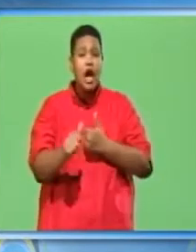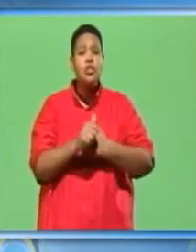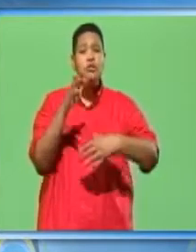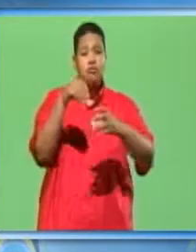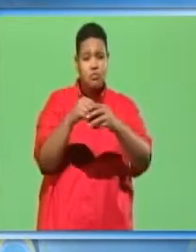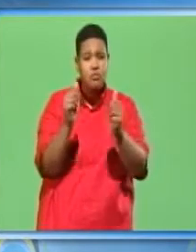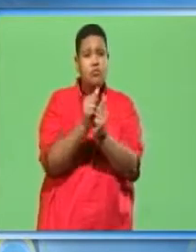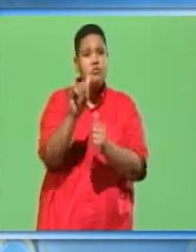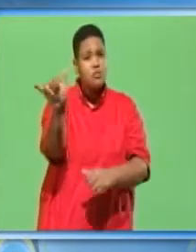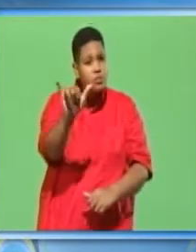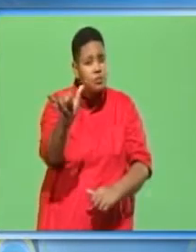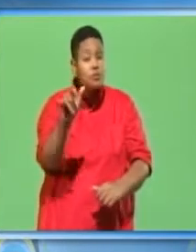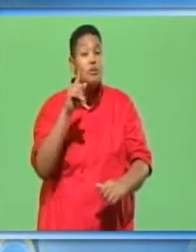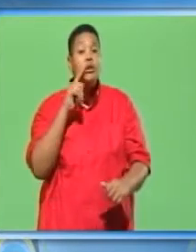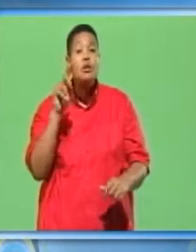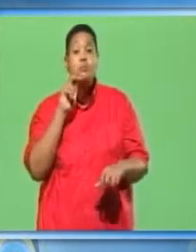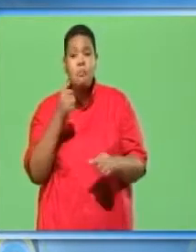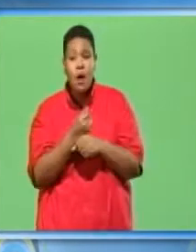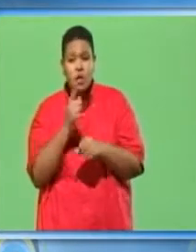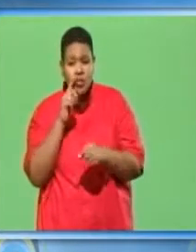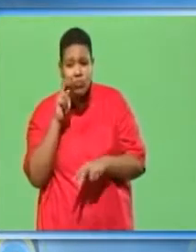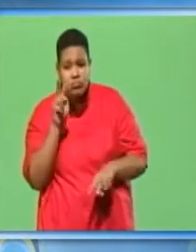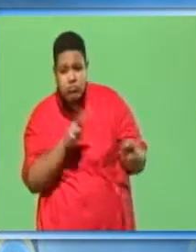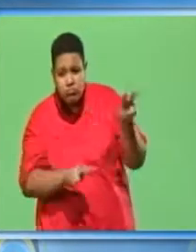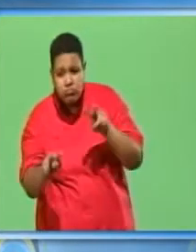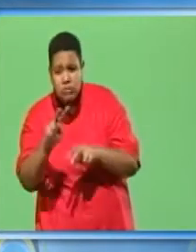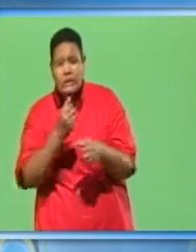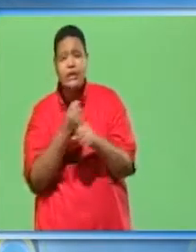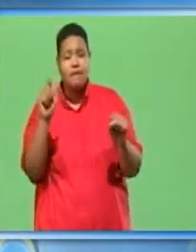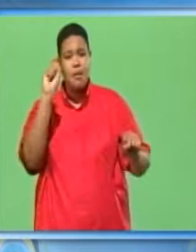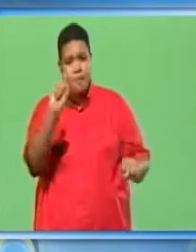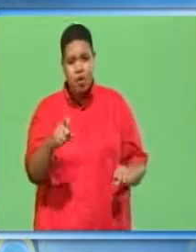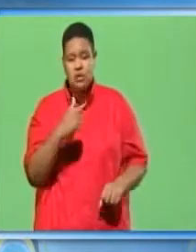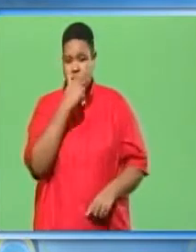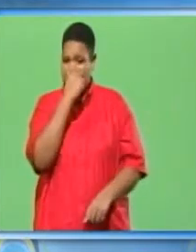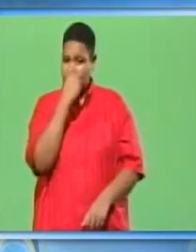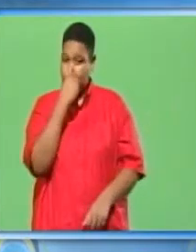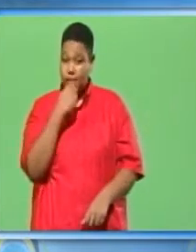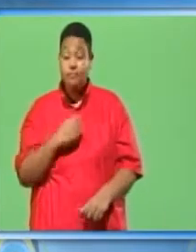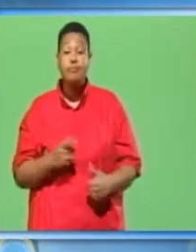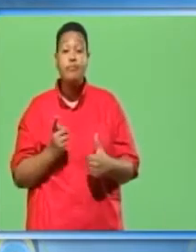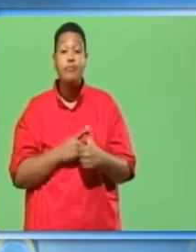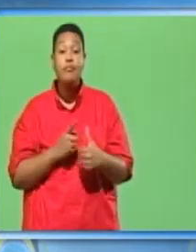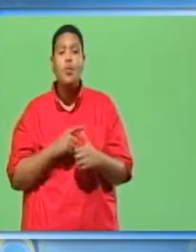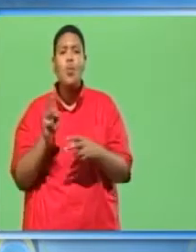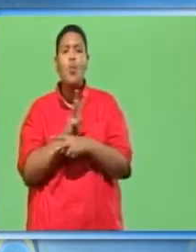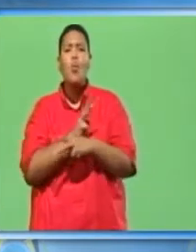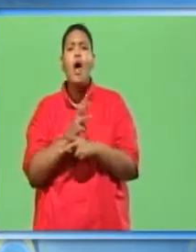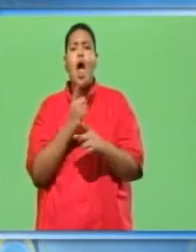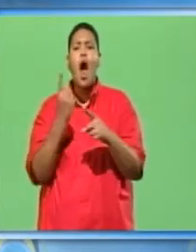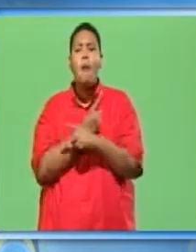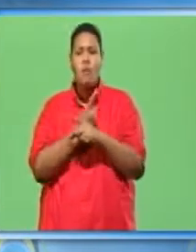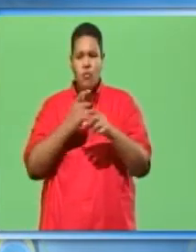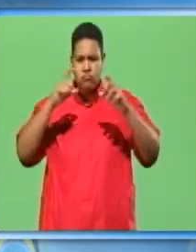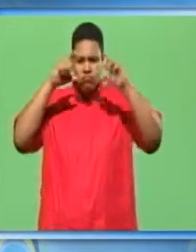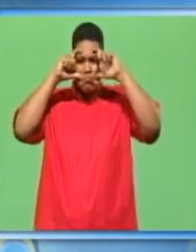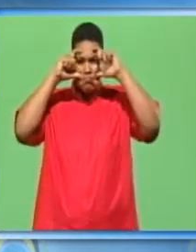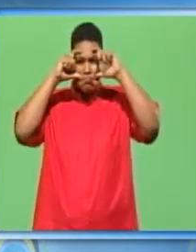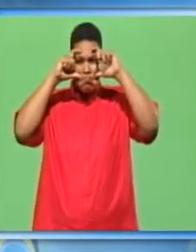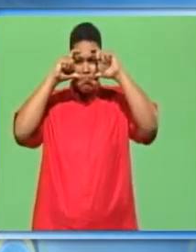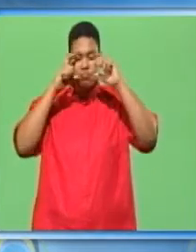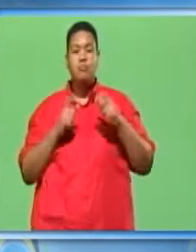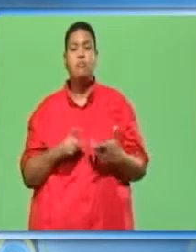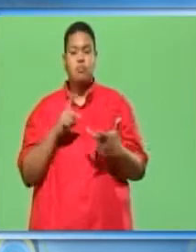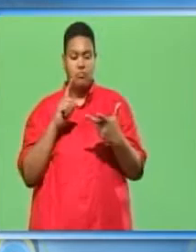them. Be sure to observe the following precautions. 1. Wear approved eye protection.